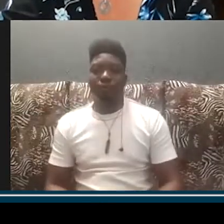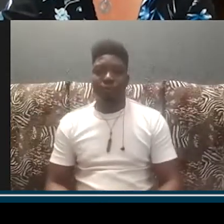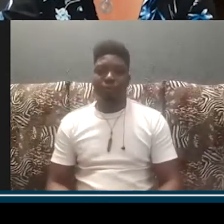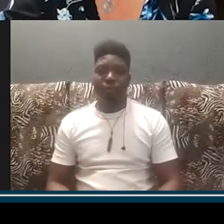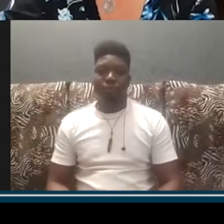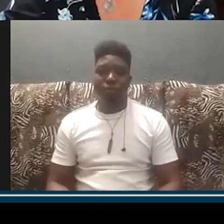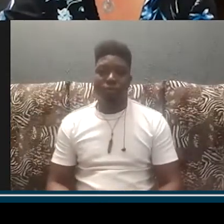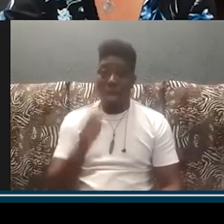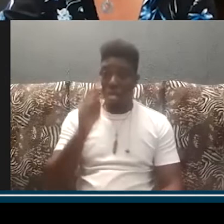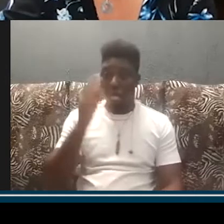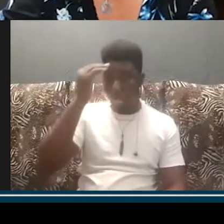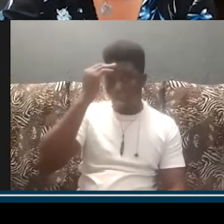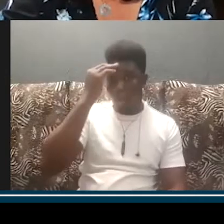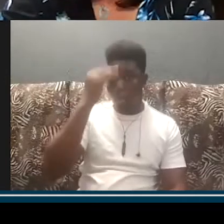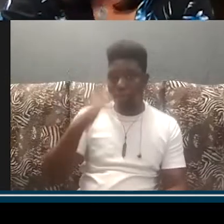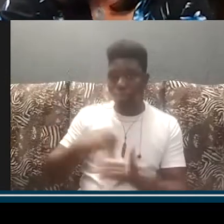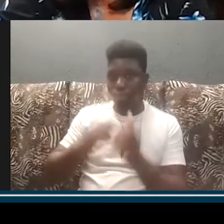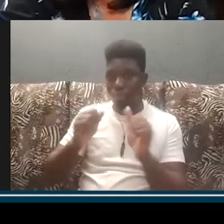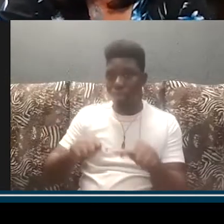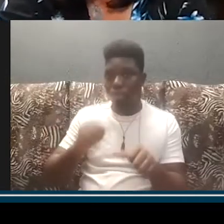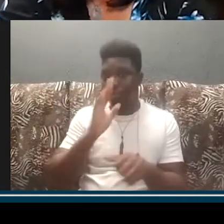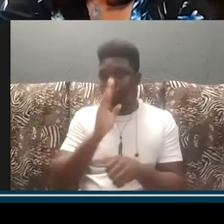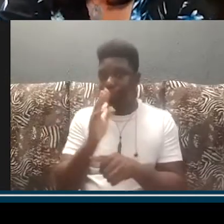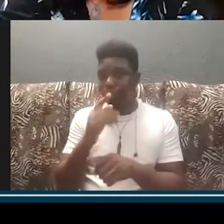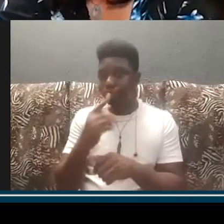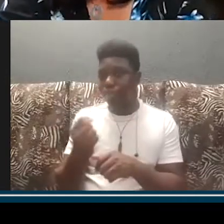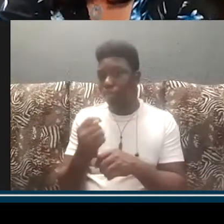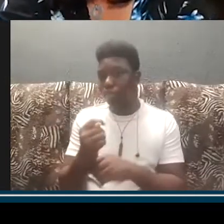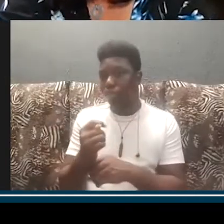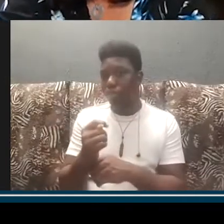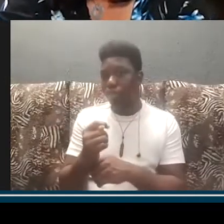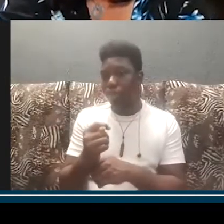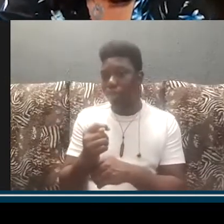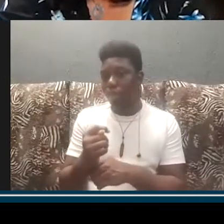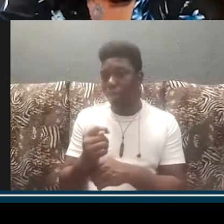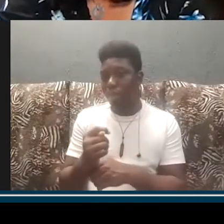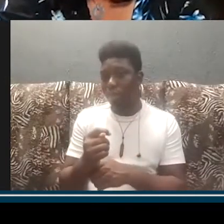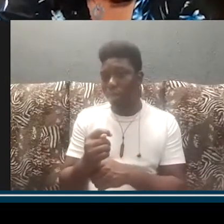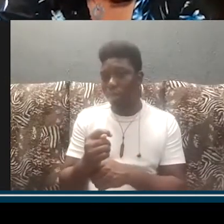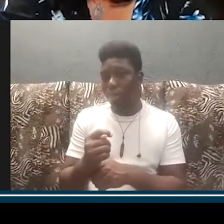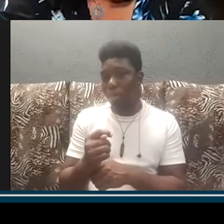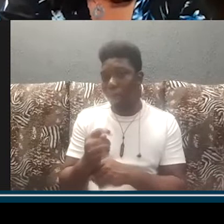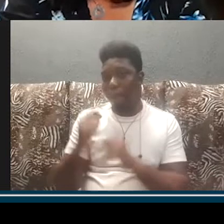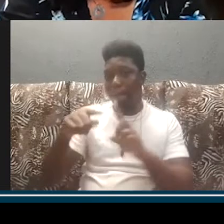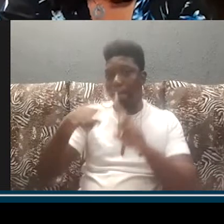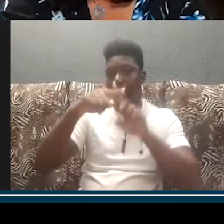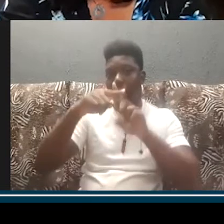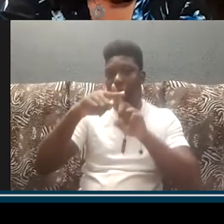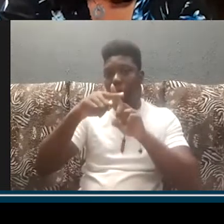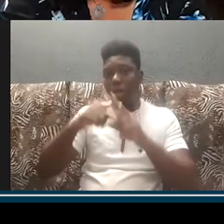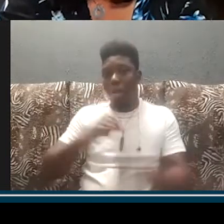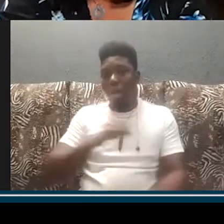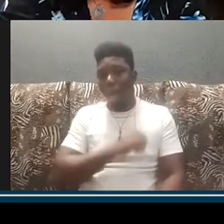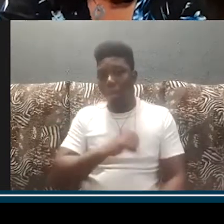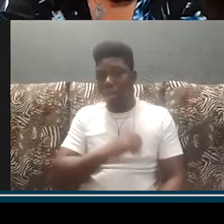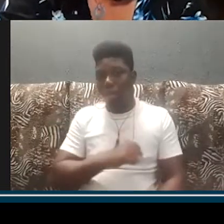it could be the convergence of my positive attitude in dealing with it and wanting to